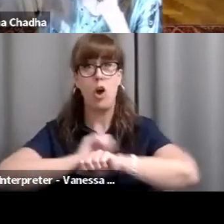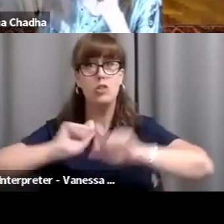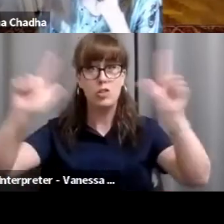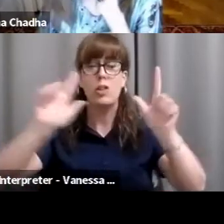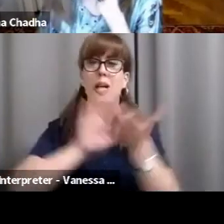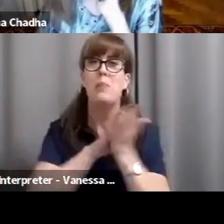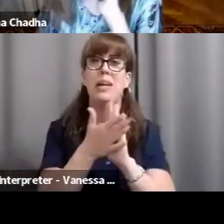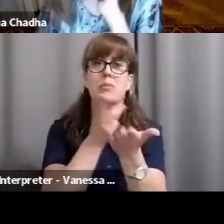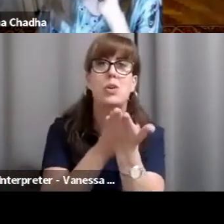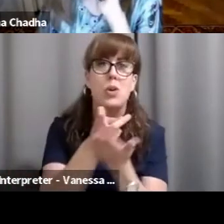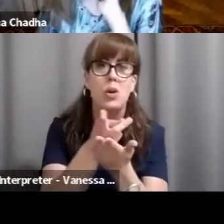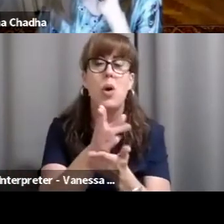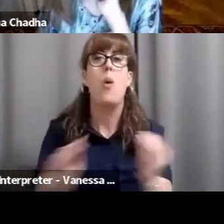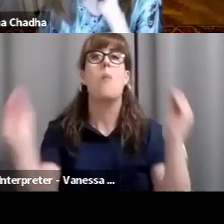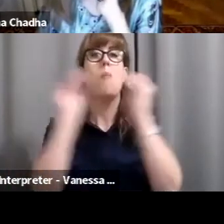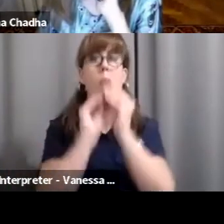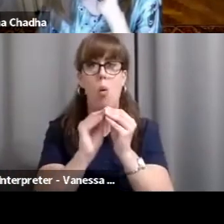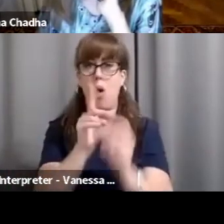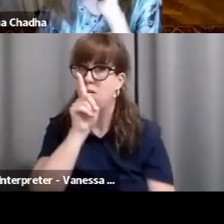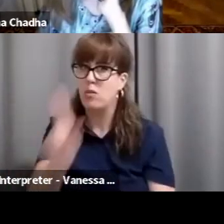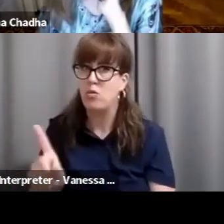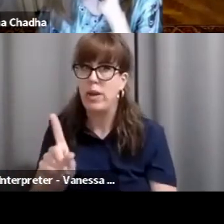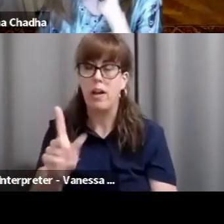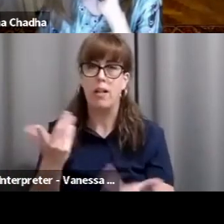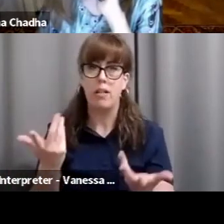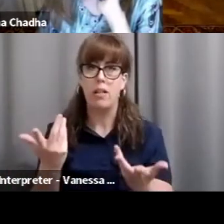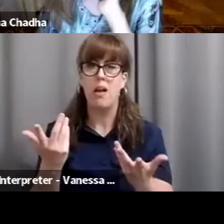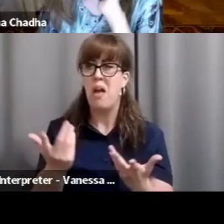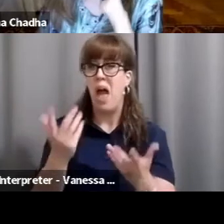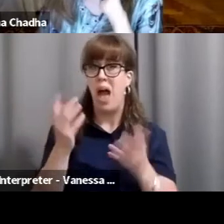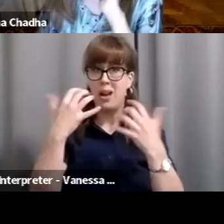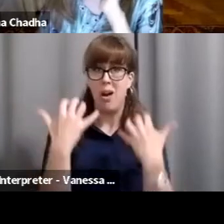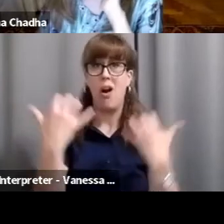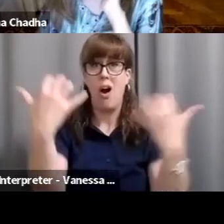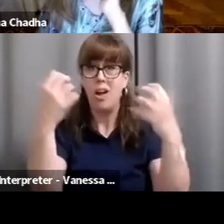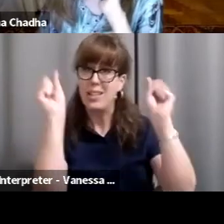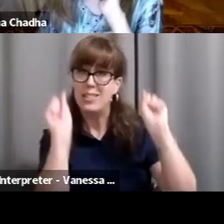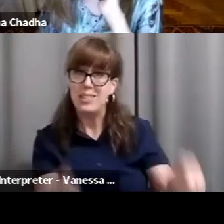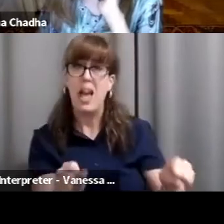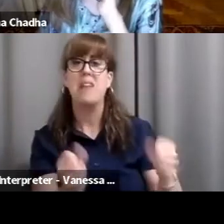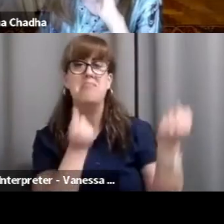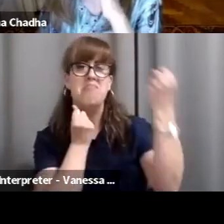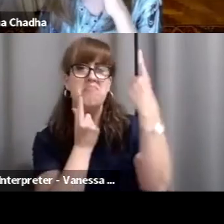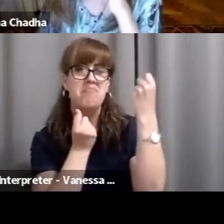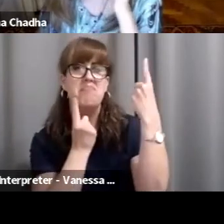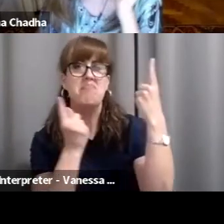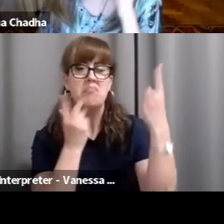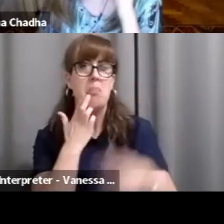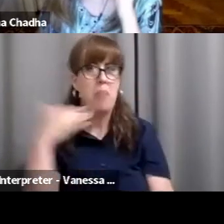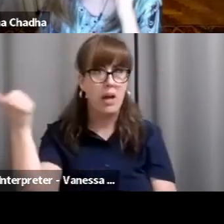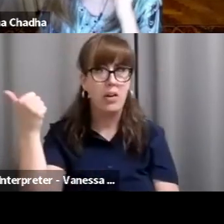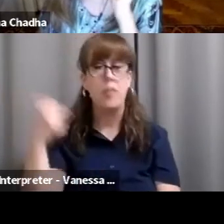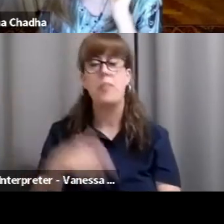more relatable by our audience. So it was with that realization that P&G took